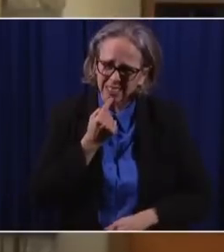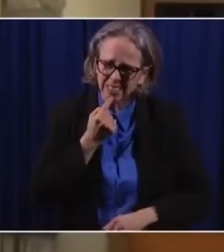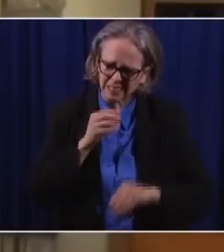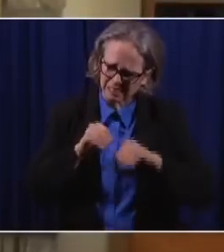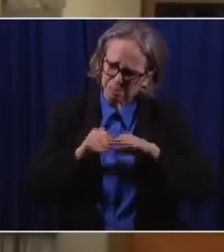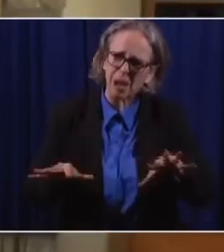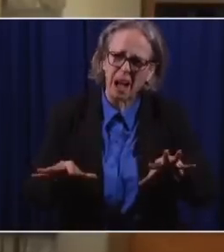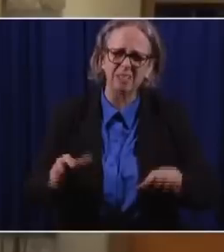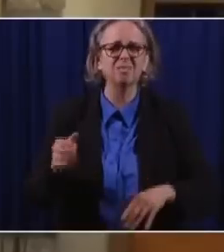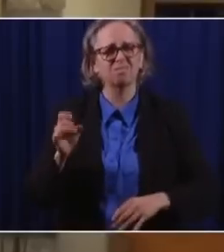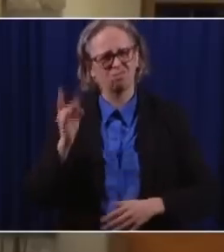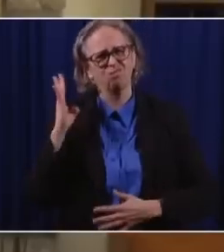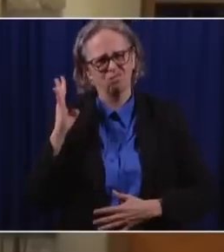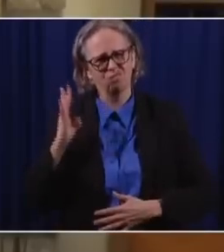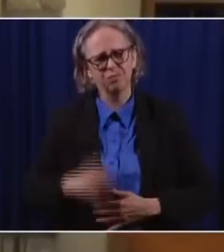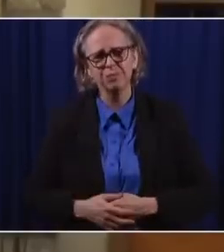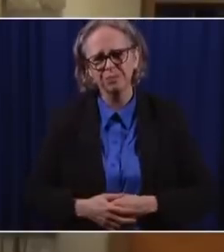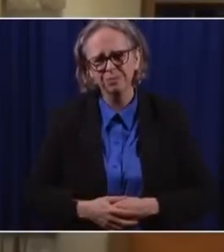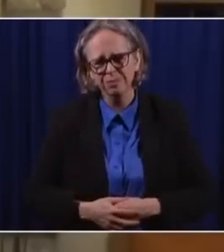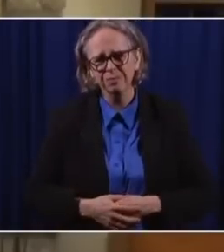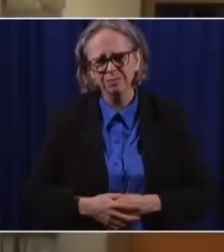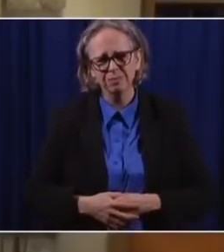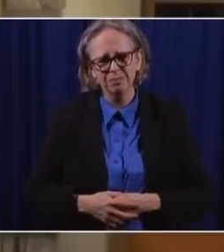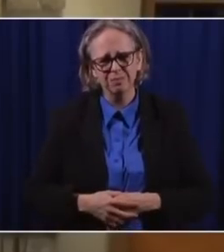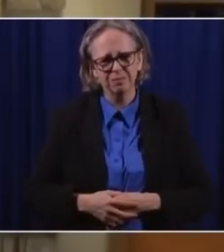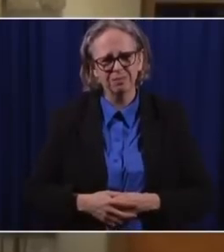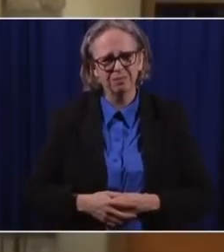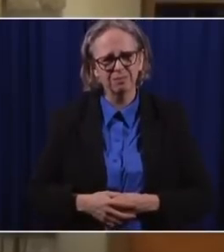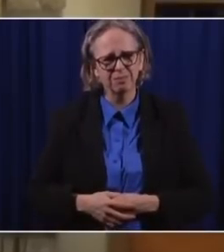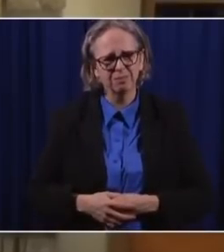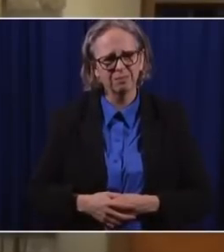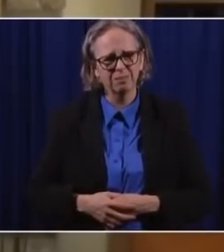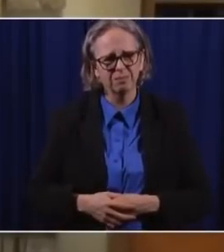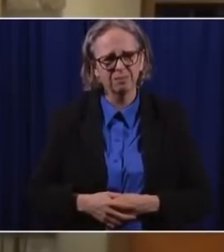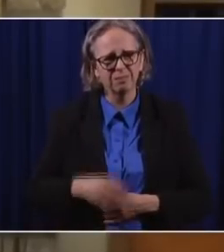A closer look at this week's map. The red counties have filled